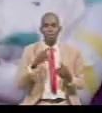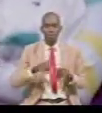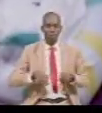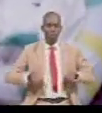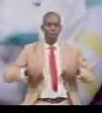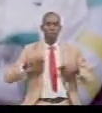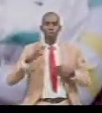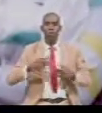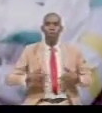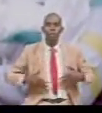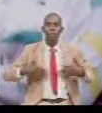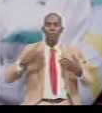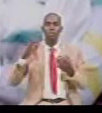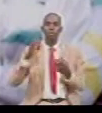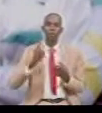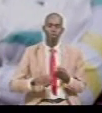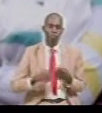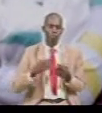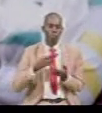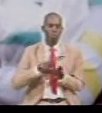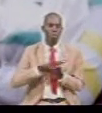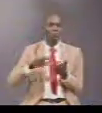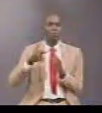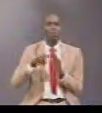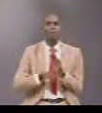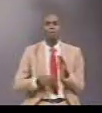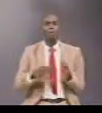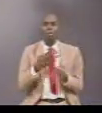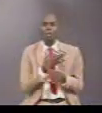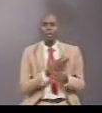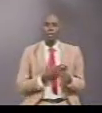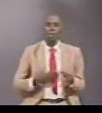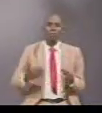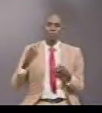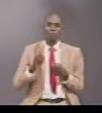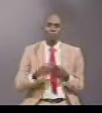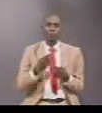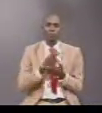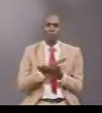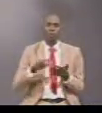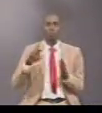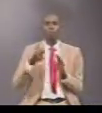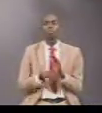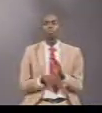life unto righteousness and holiness.